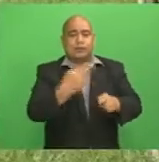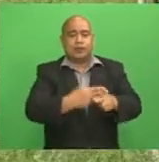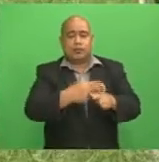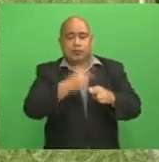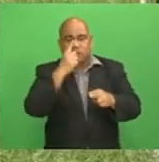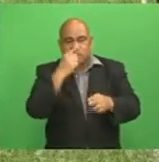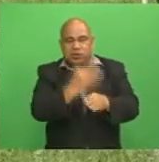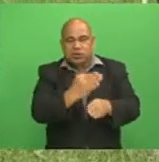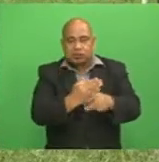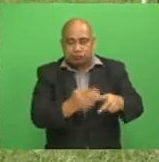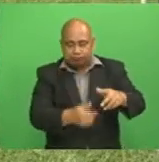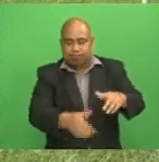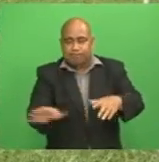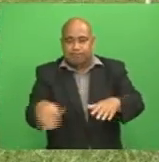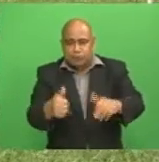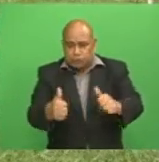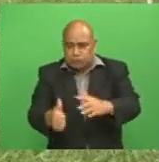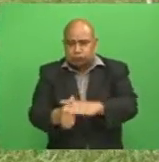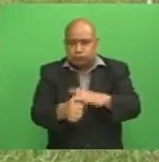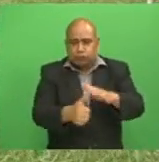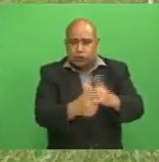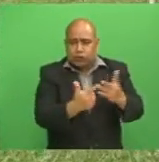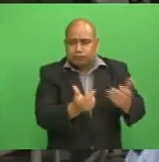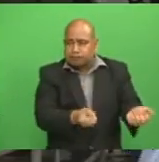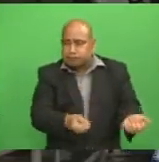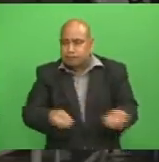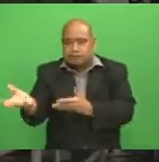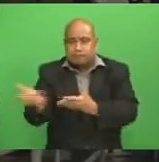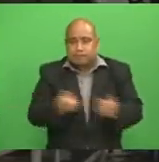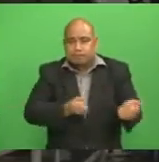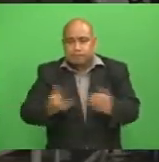supplies proven difficult. The other means like